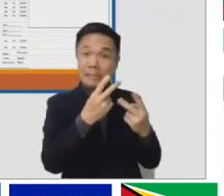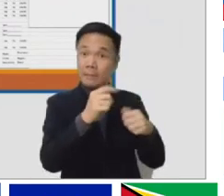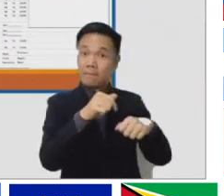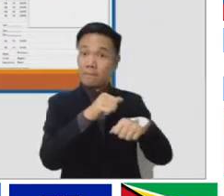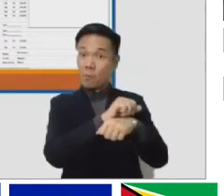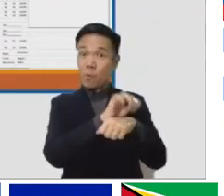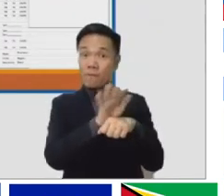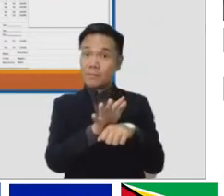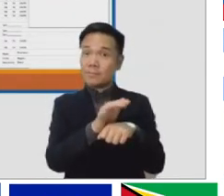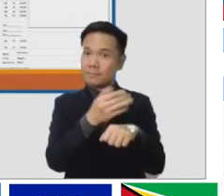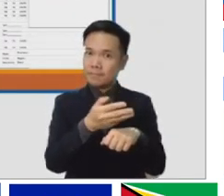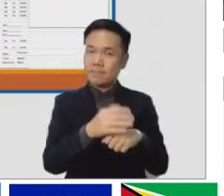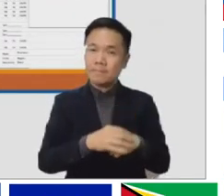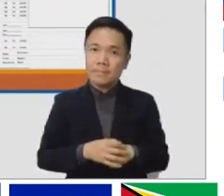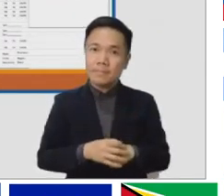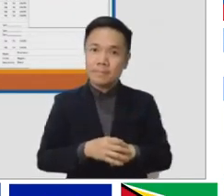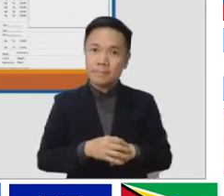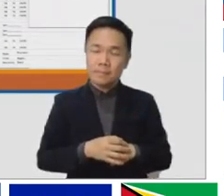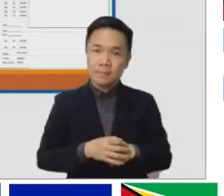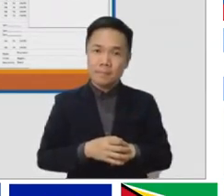had specific